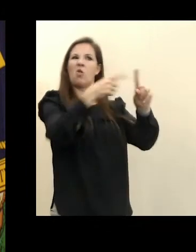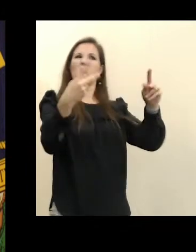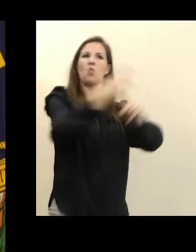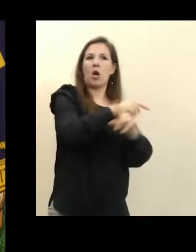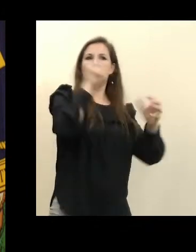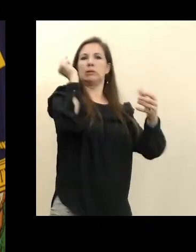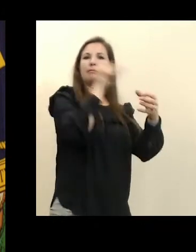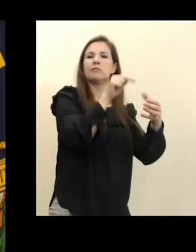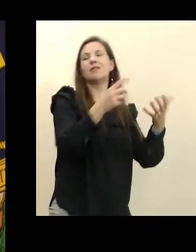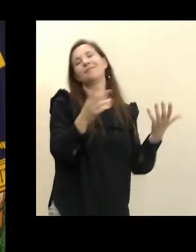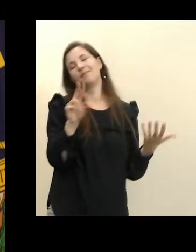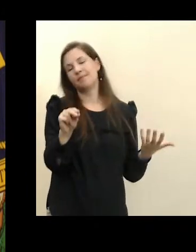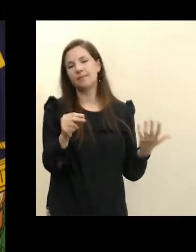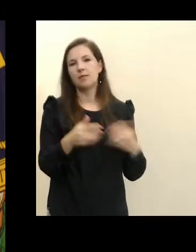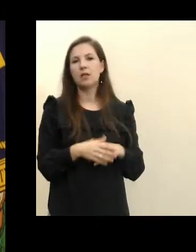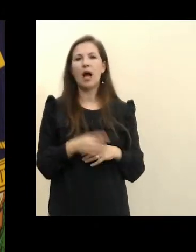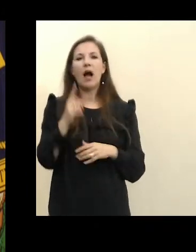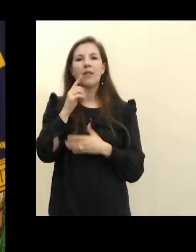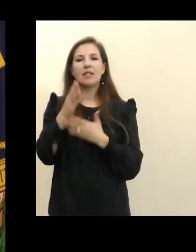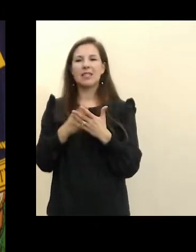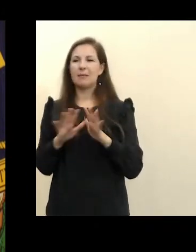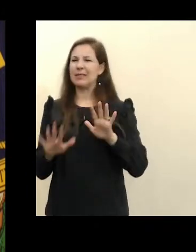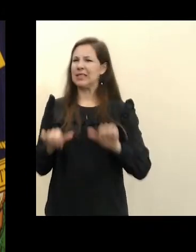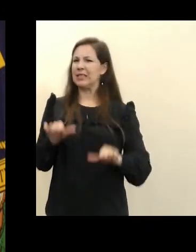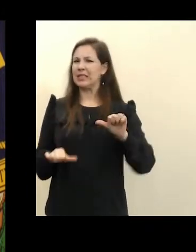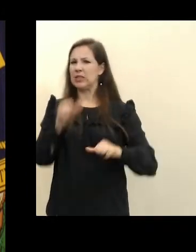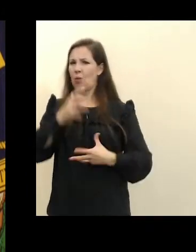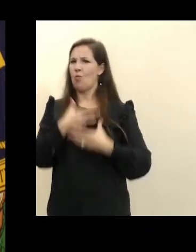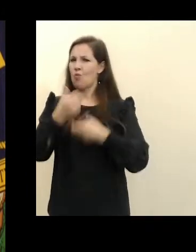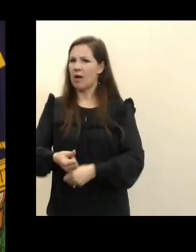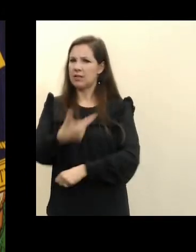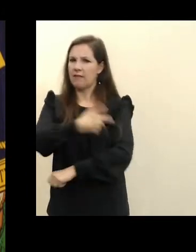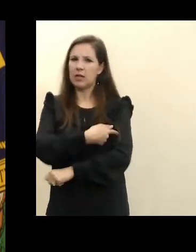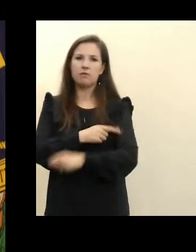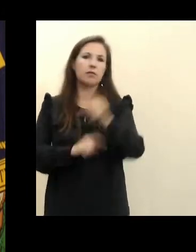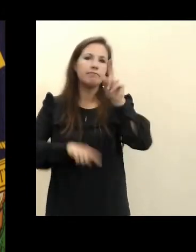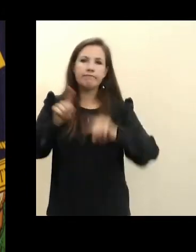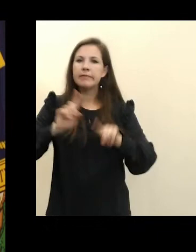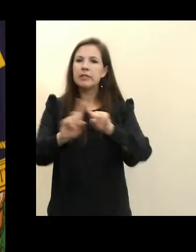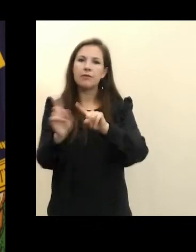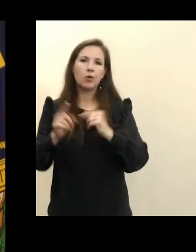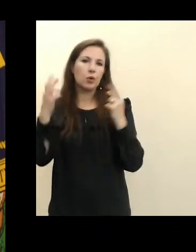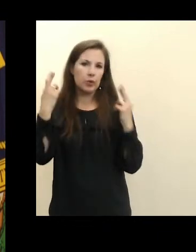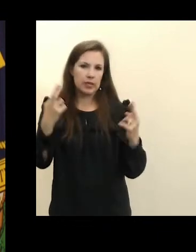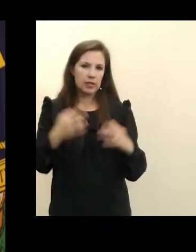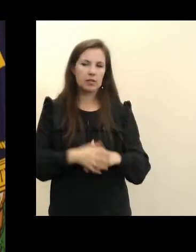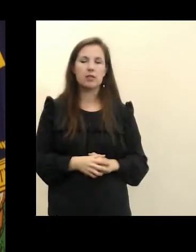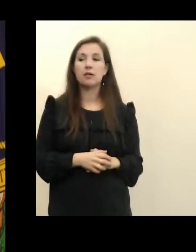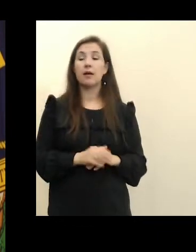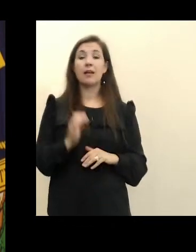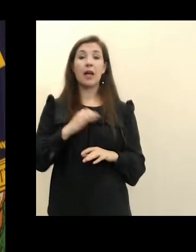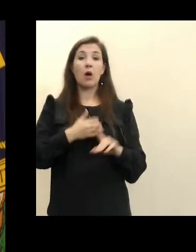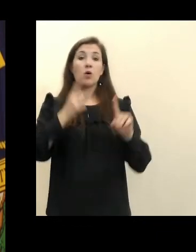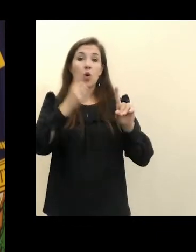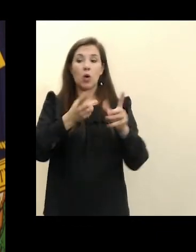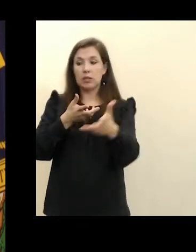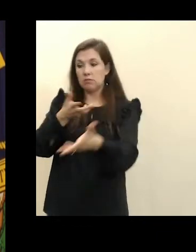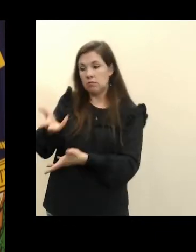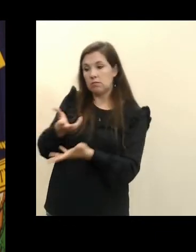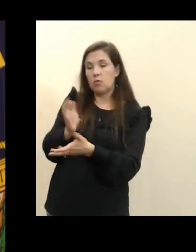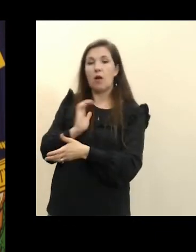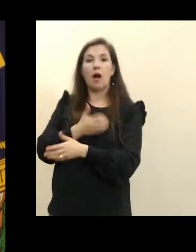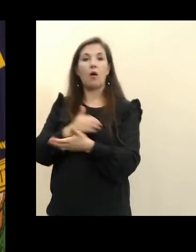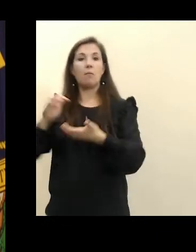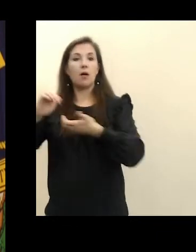there's still, among some individuals, a distrust in vaccines for various reasons. And our goal is to work with our